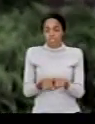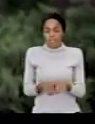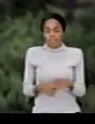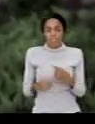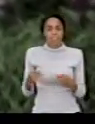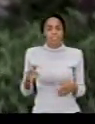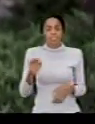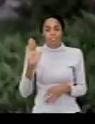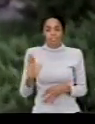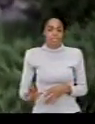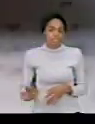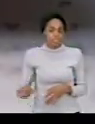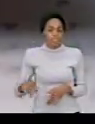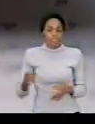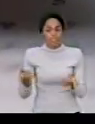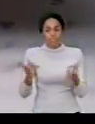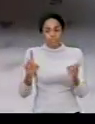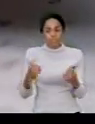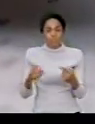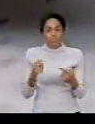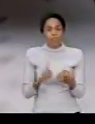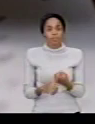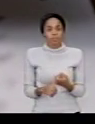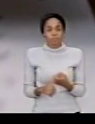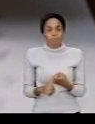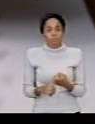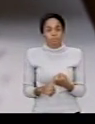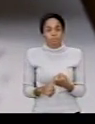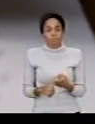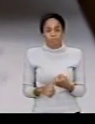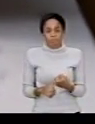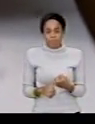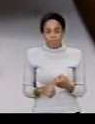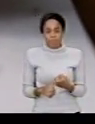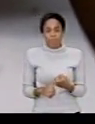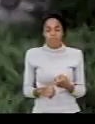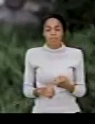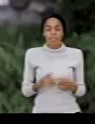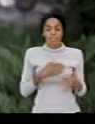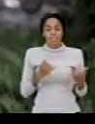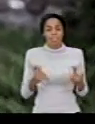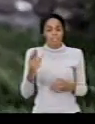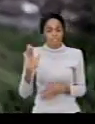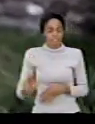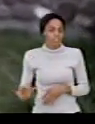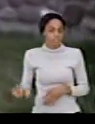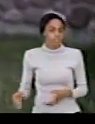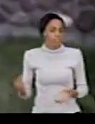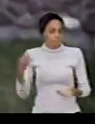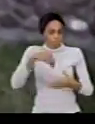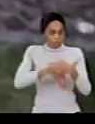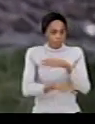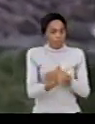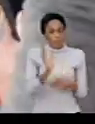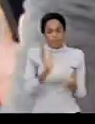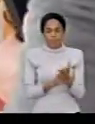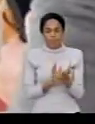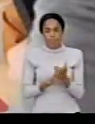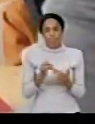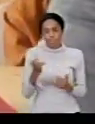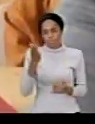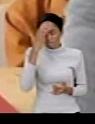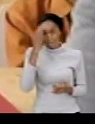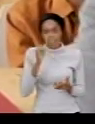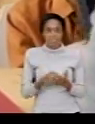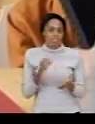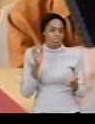to school and the name enters the register. And now we know that this child belongs to this class.